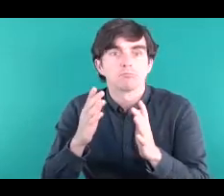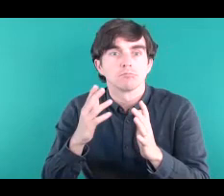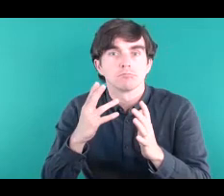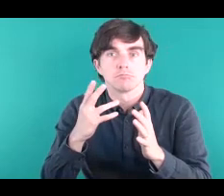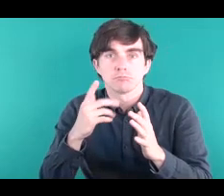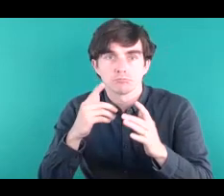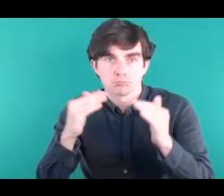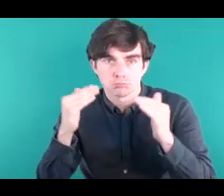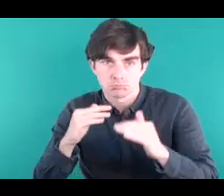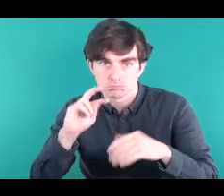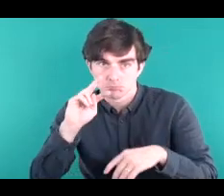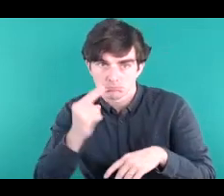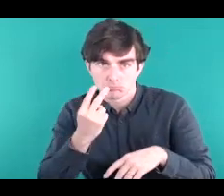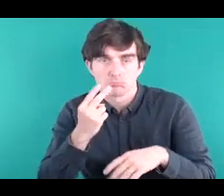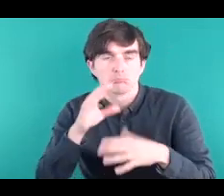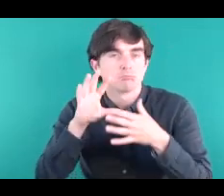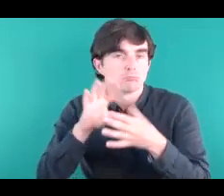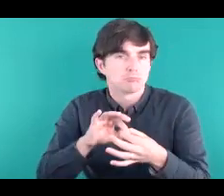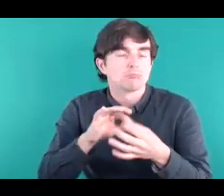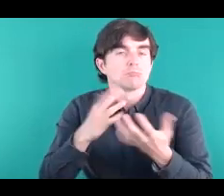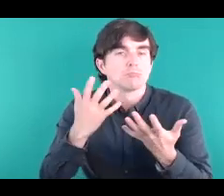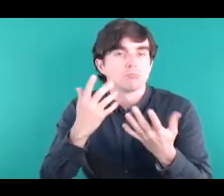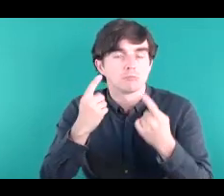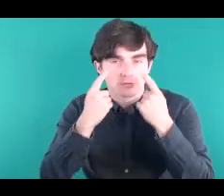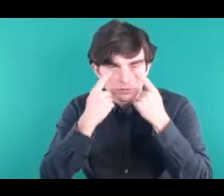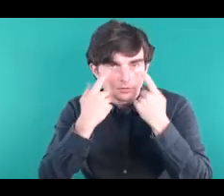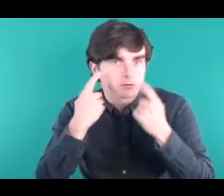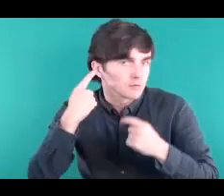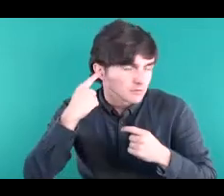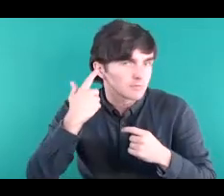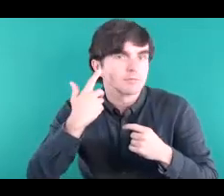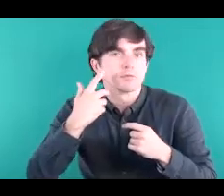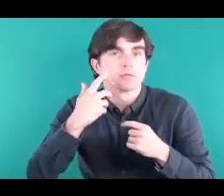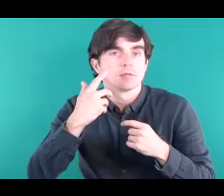sensory disability, and others following. So